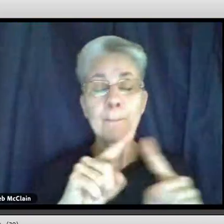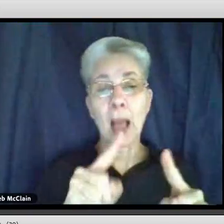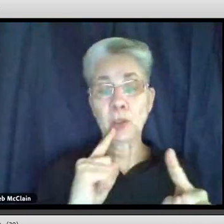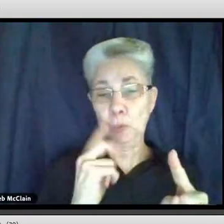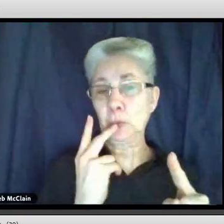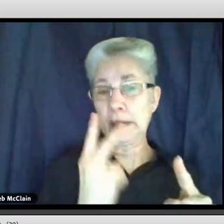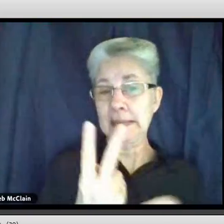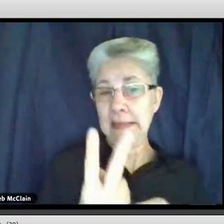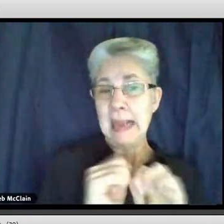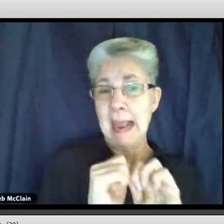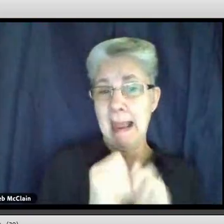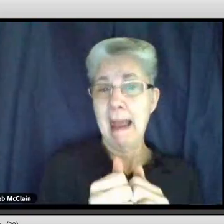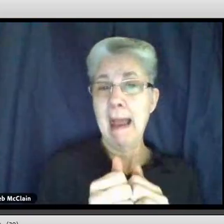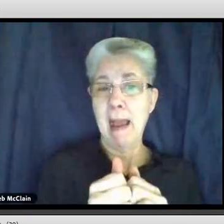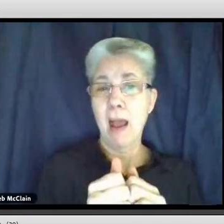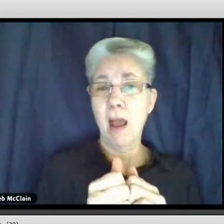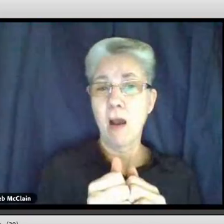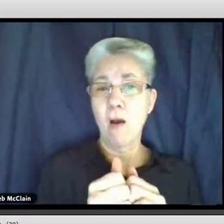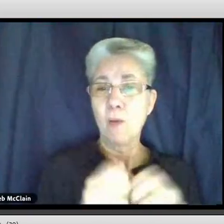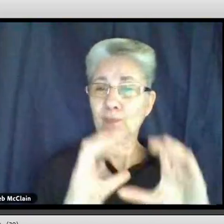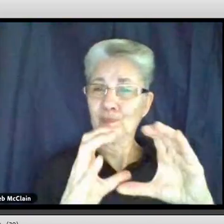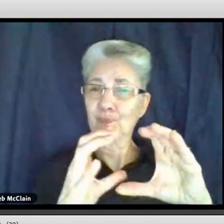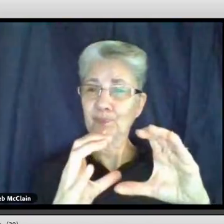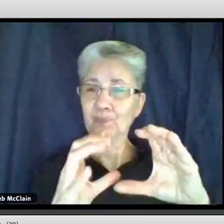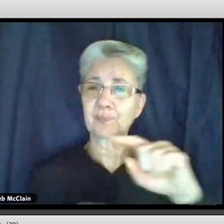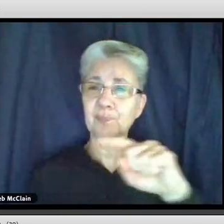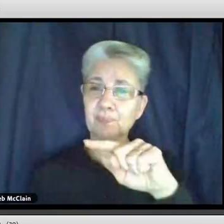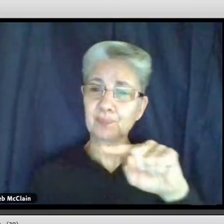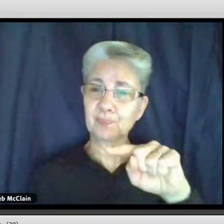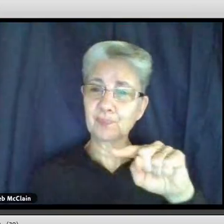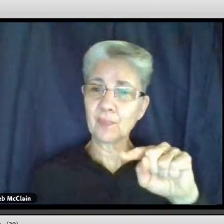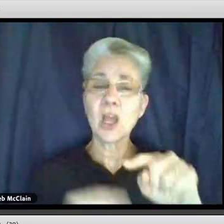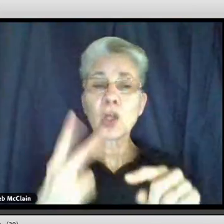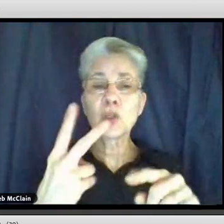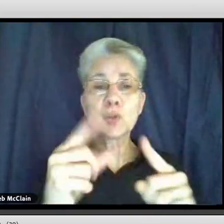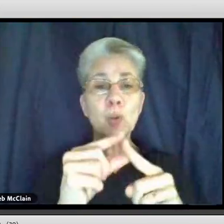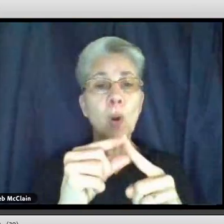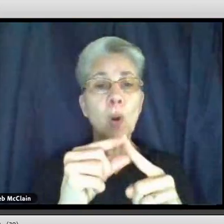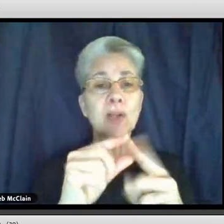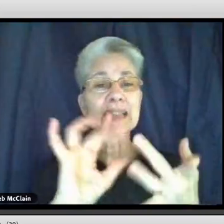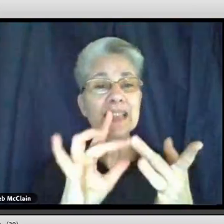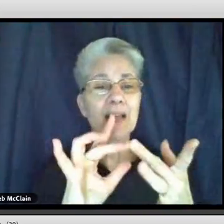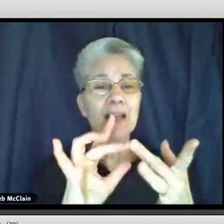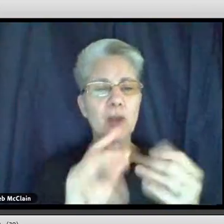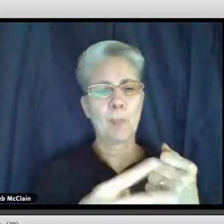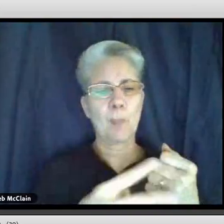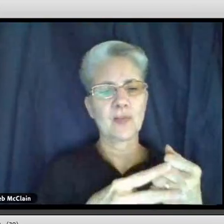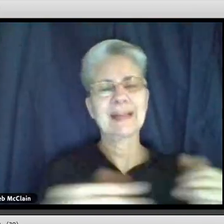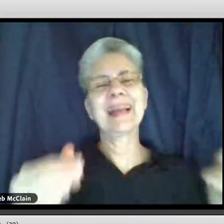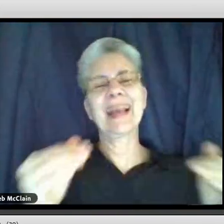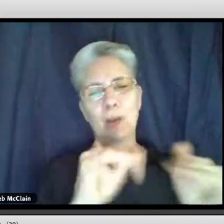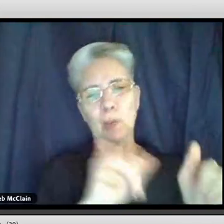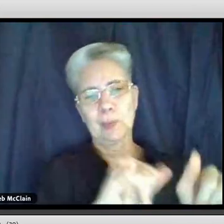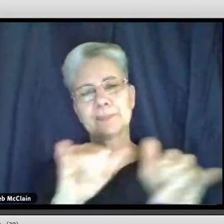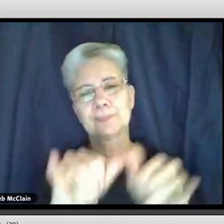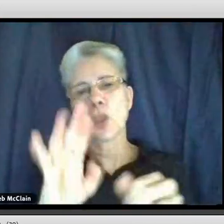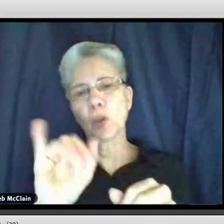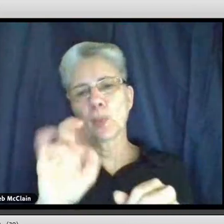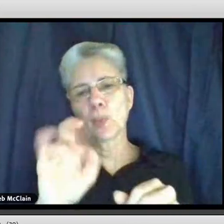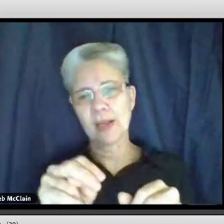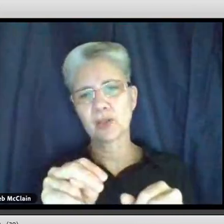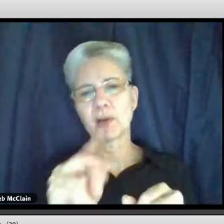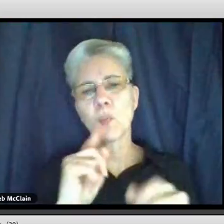see how these two words of digitization and preservation basically equal curation at the end of the day with the